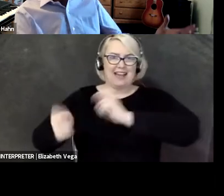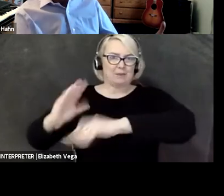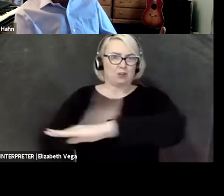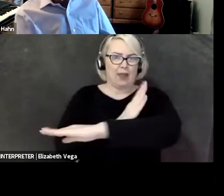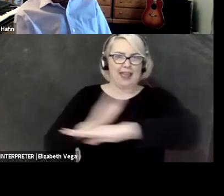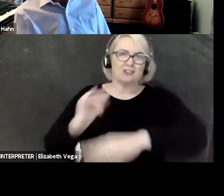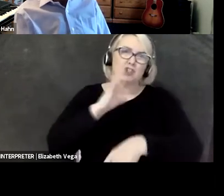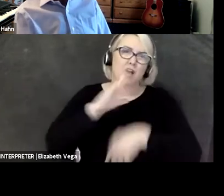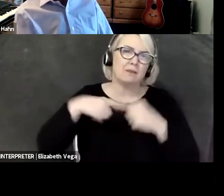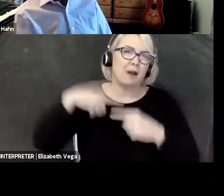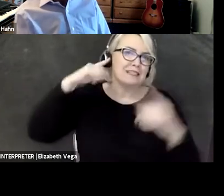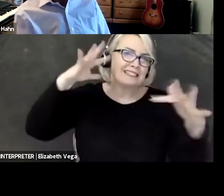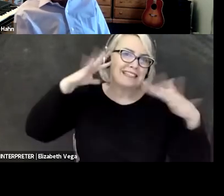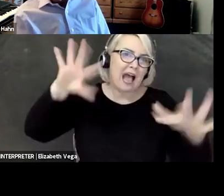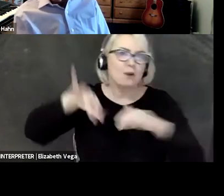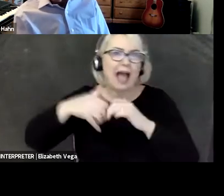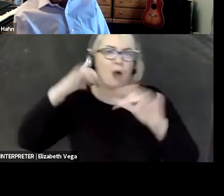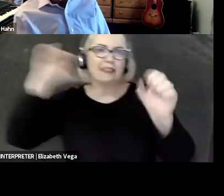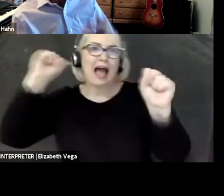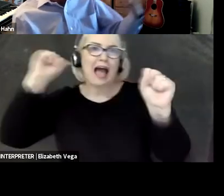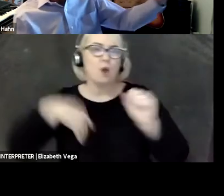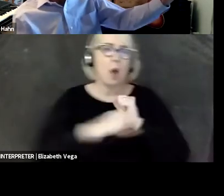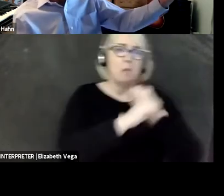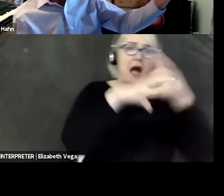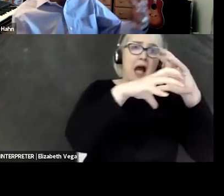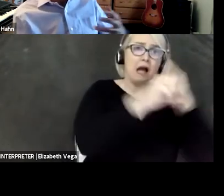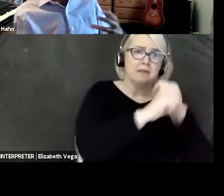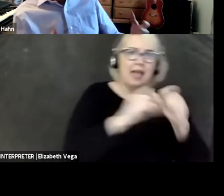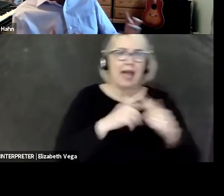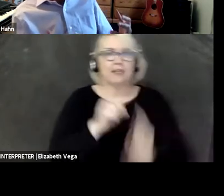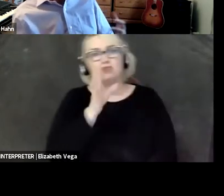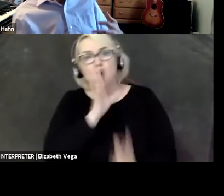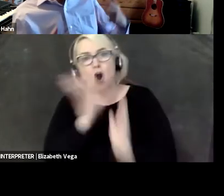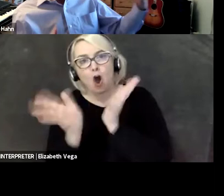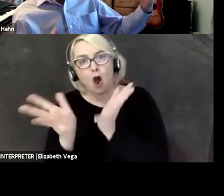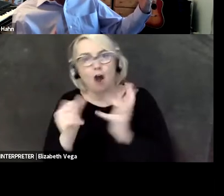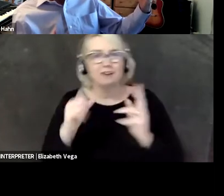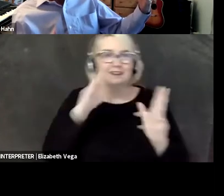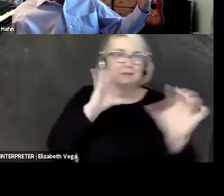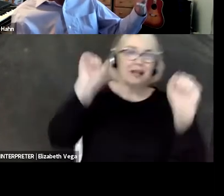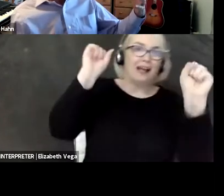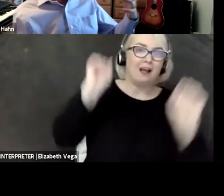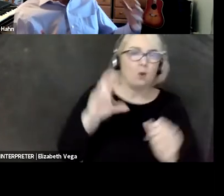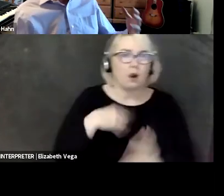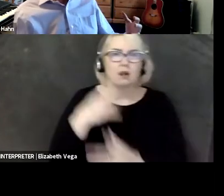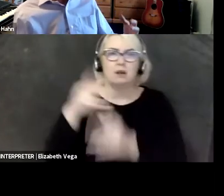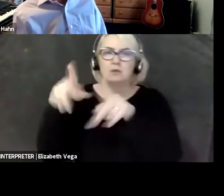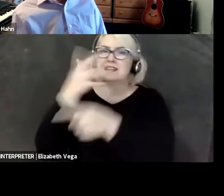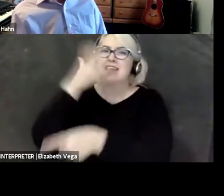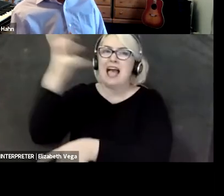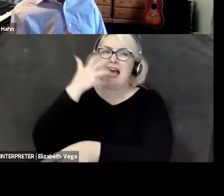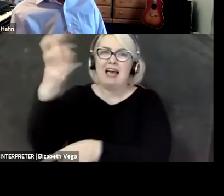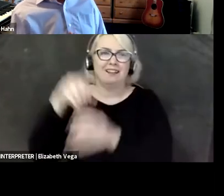loud explosions, and then you'll have a little bit of dialogue, and then another loud explosion, or you know, somebody yelling in the street, or whatever it